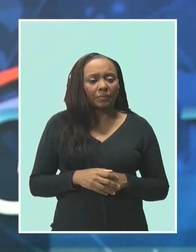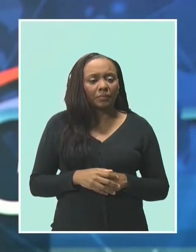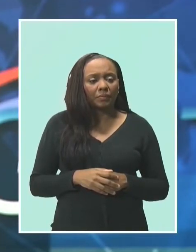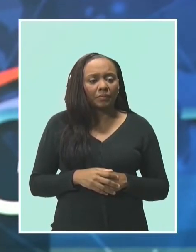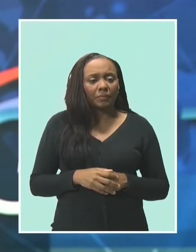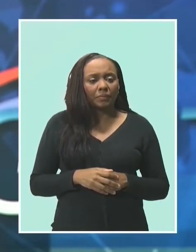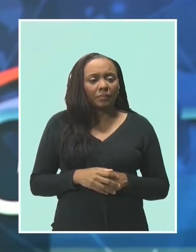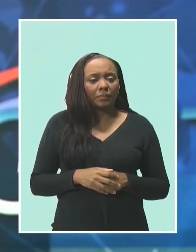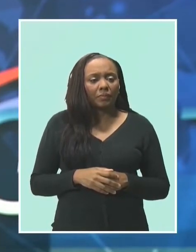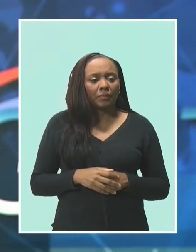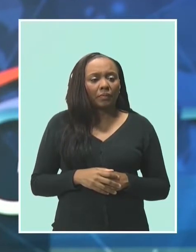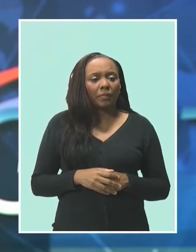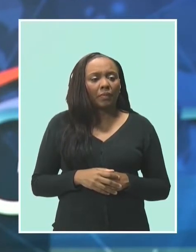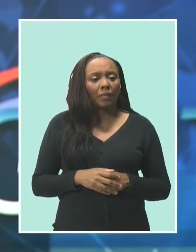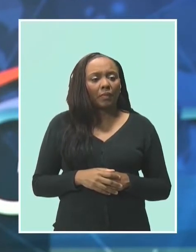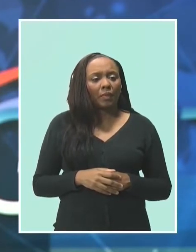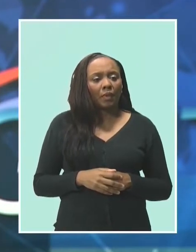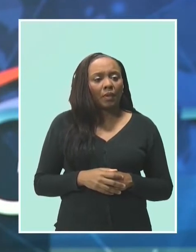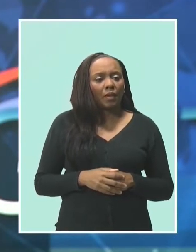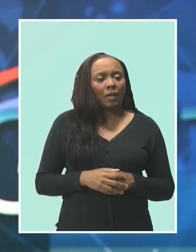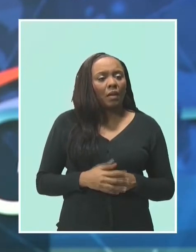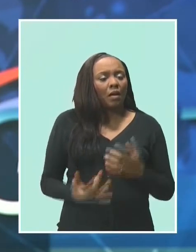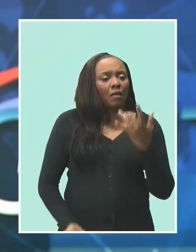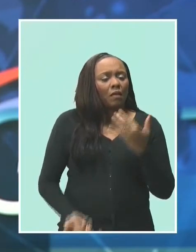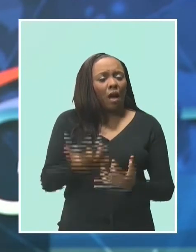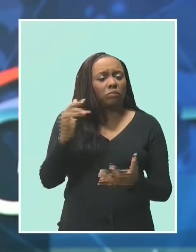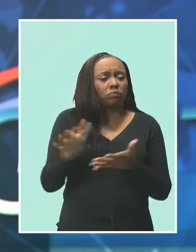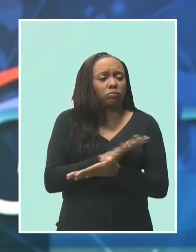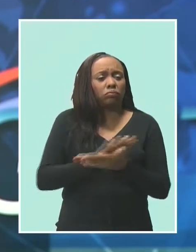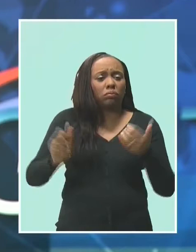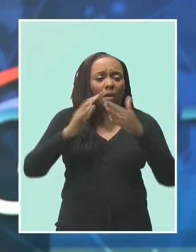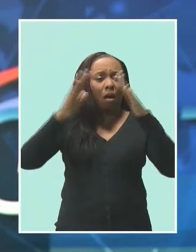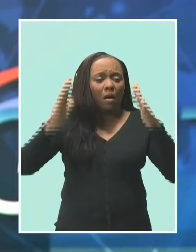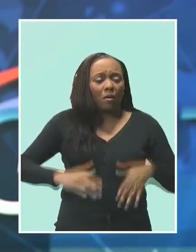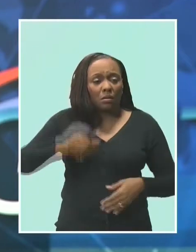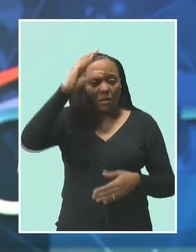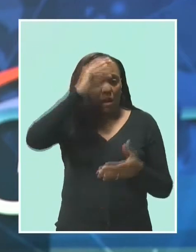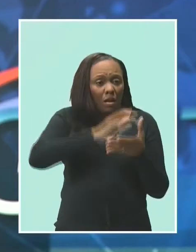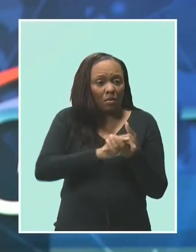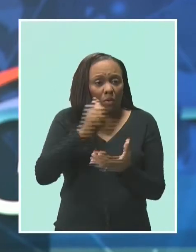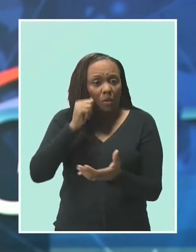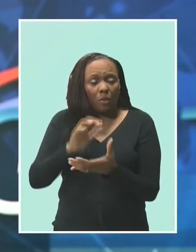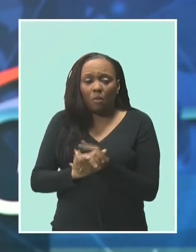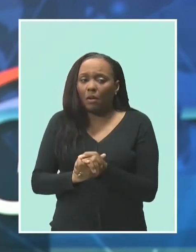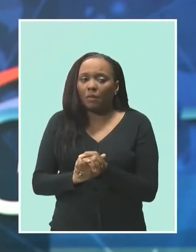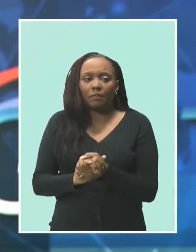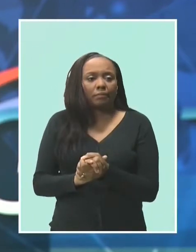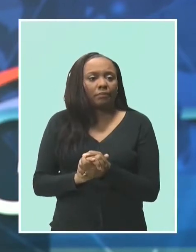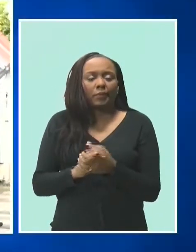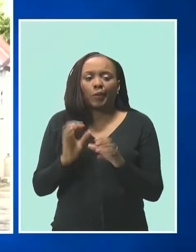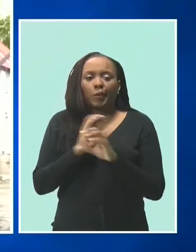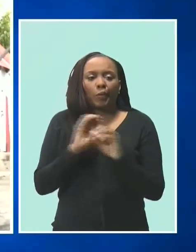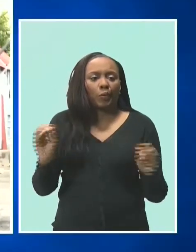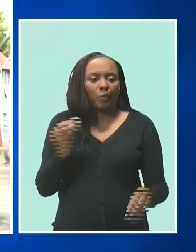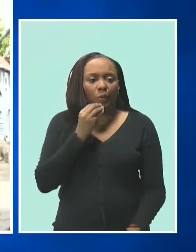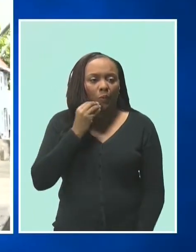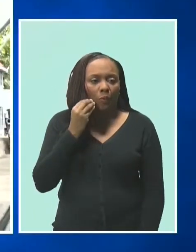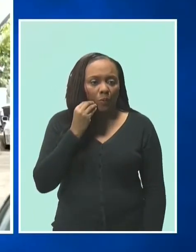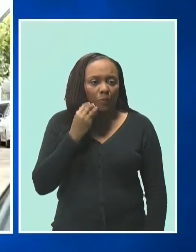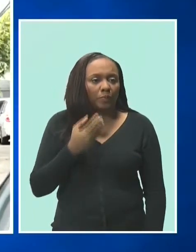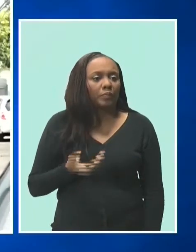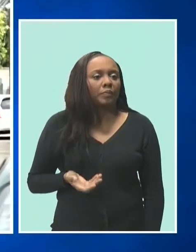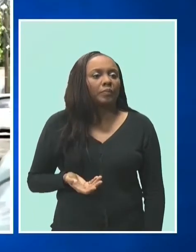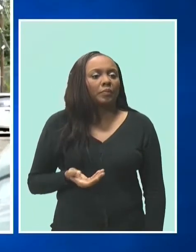A husband and wife are homeless after fire destroyed the 2-bedroom chattel house they called home. Police say Dale and Natalie Mon occupied the